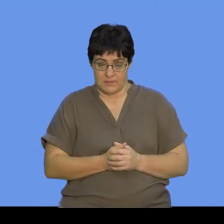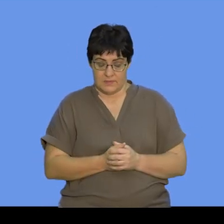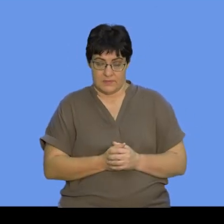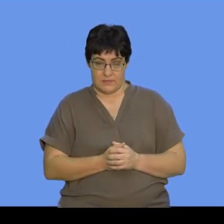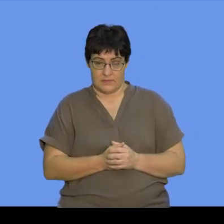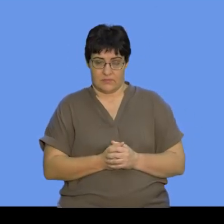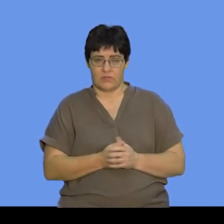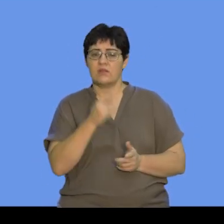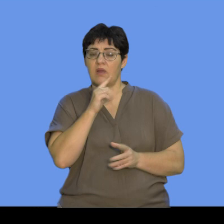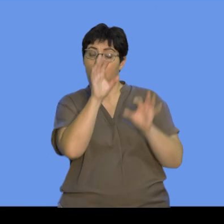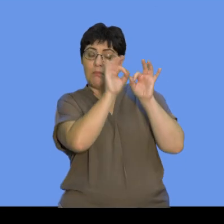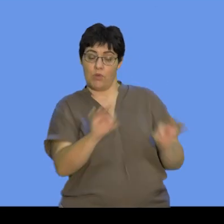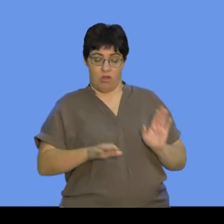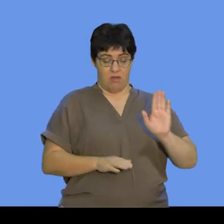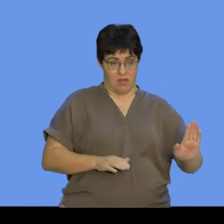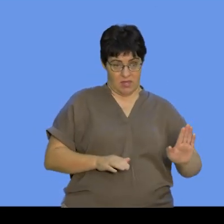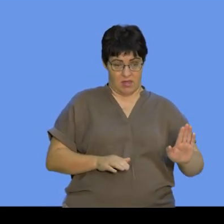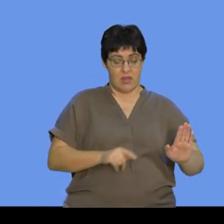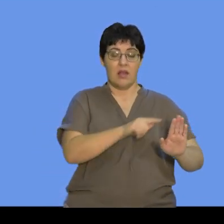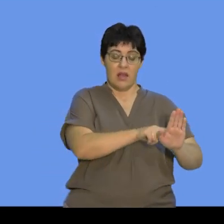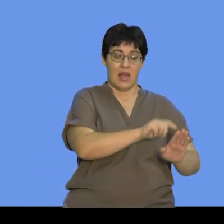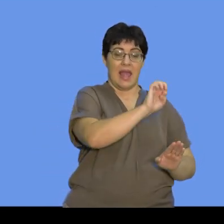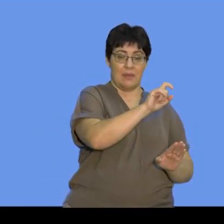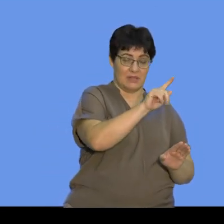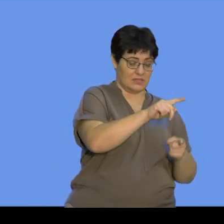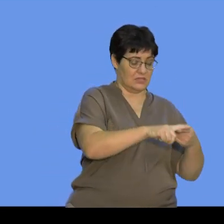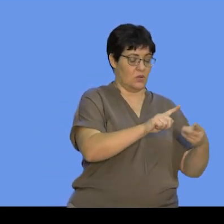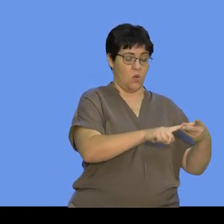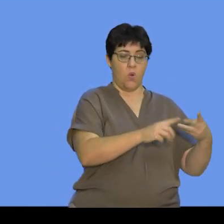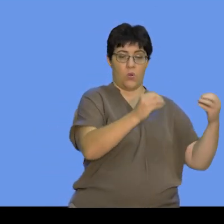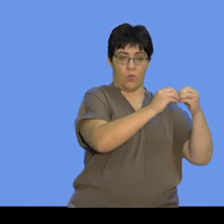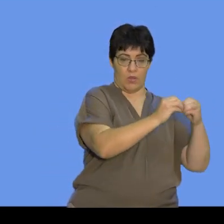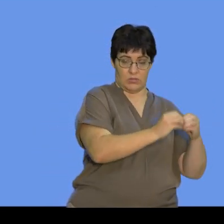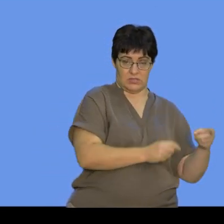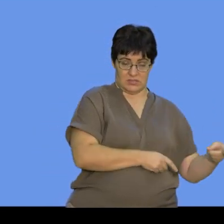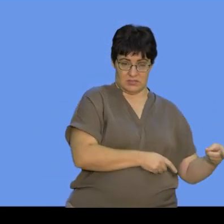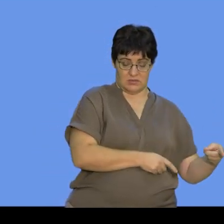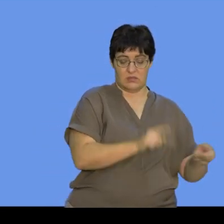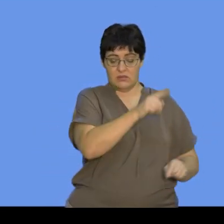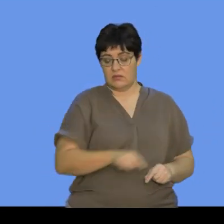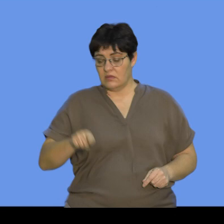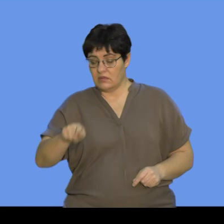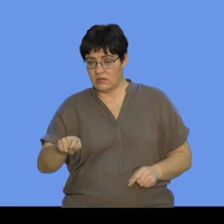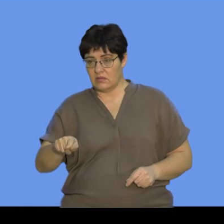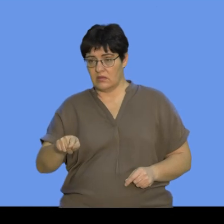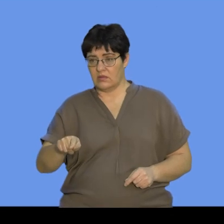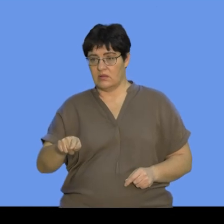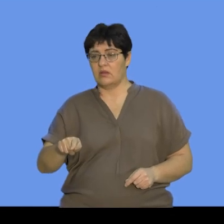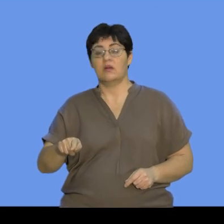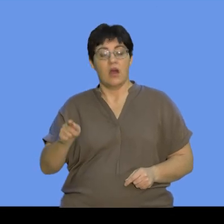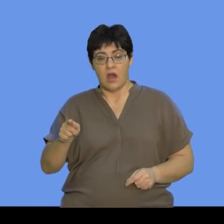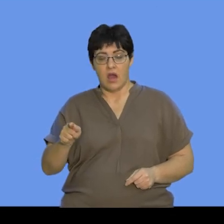pure substances are either elements or compounds, and then impure substances are actually